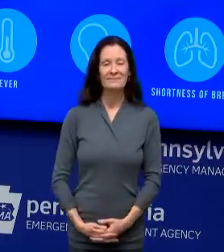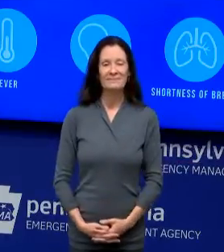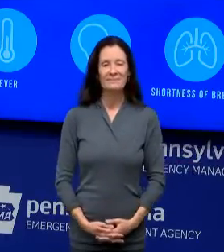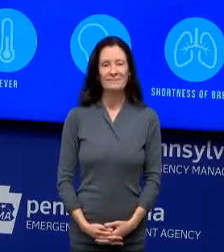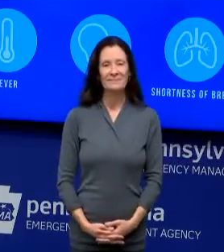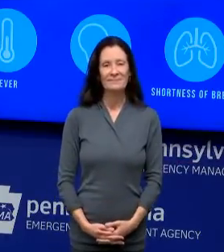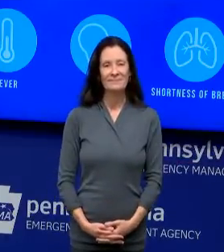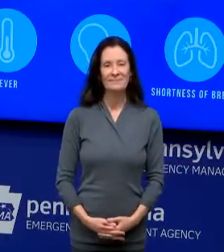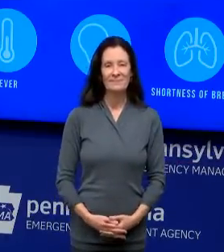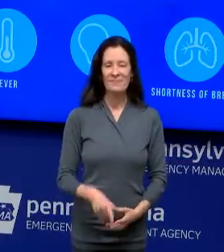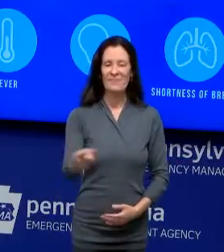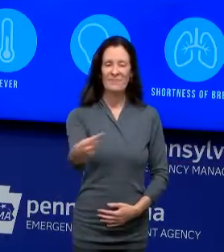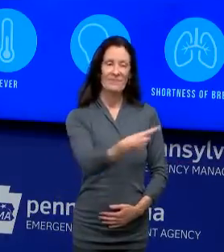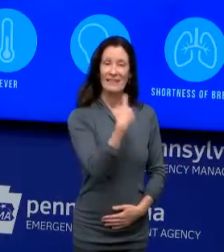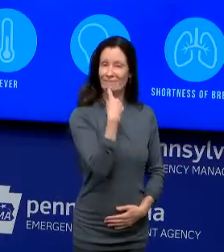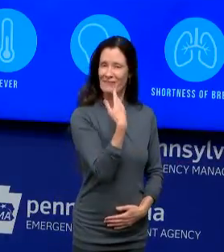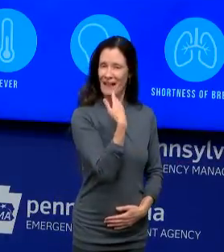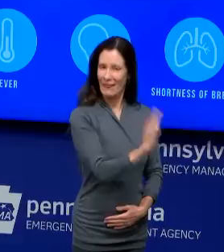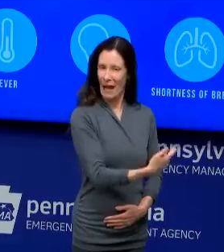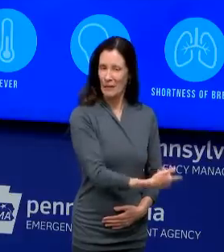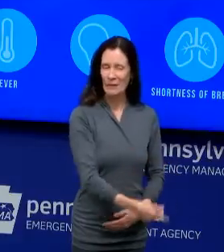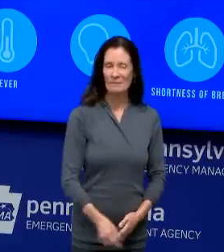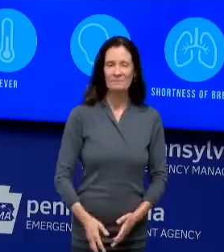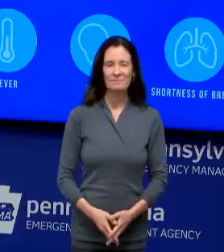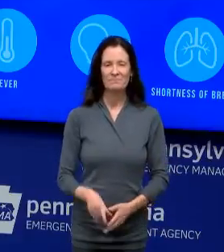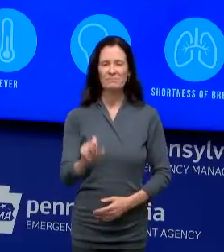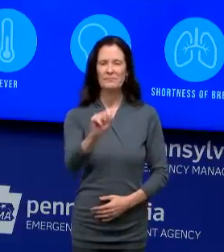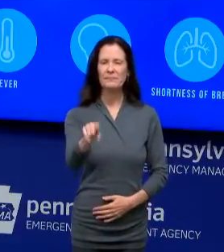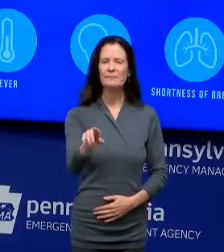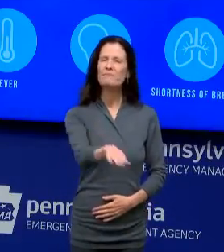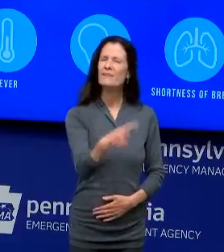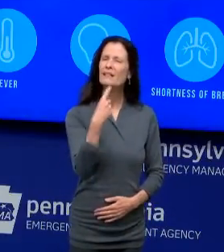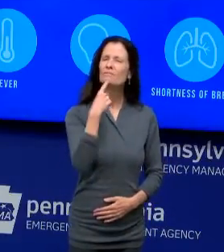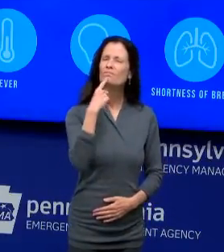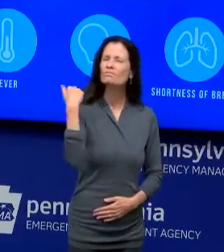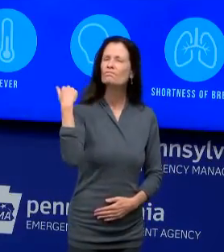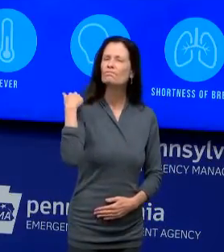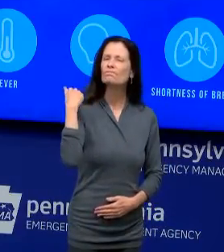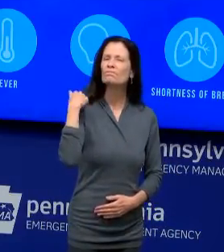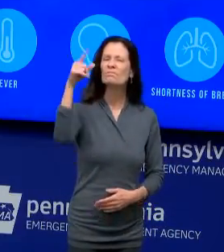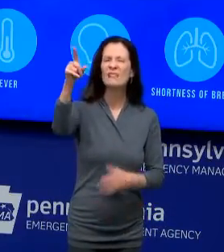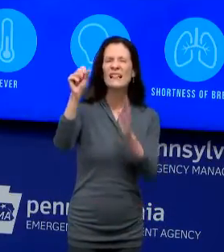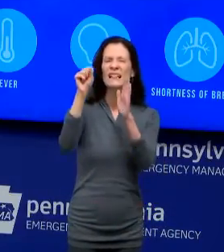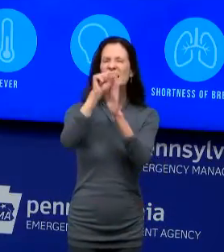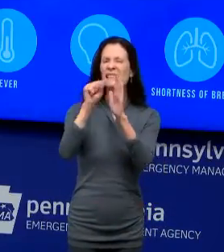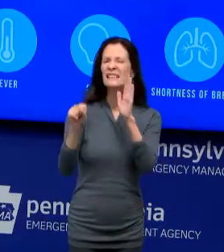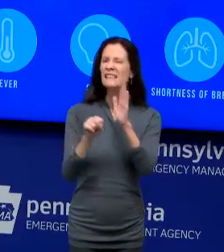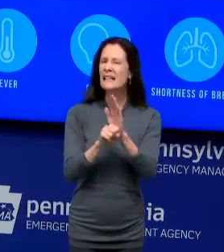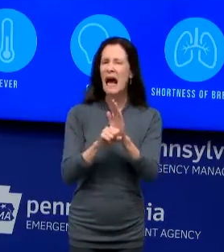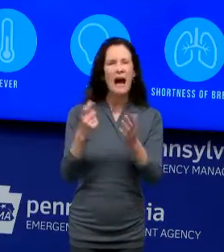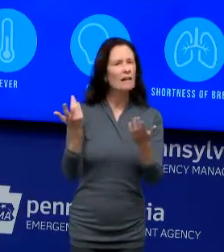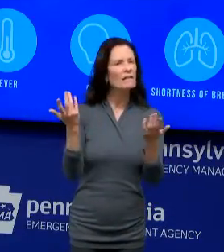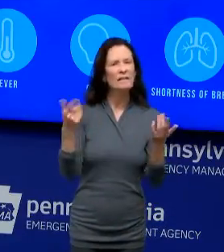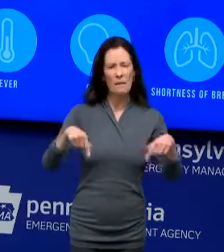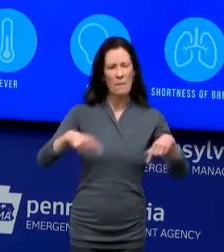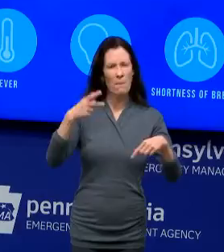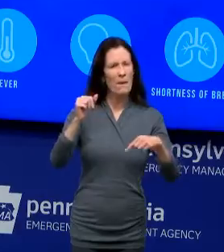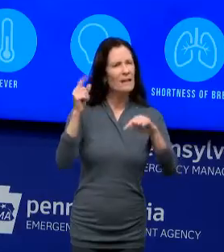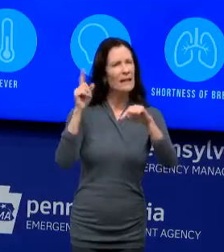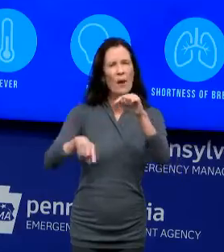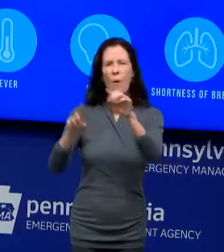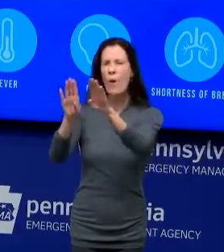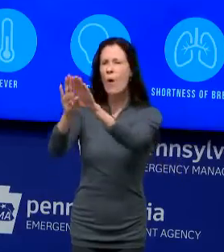From WFMZ, it's been said that the state can't begin the process of easing restrictions until there is ample testing